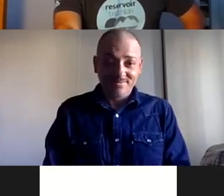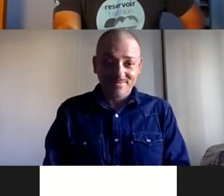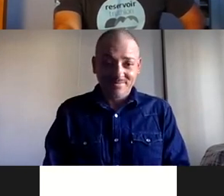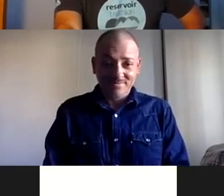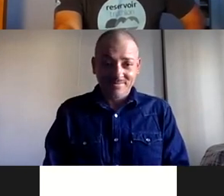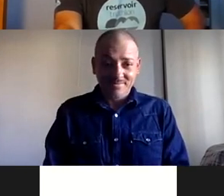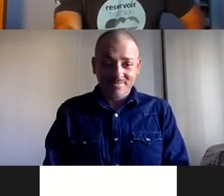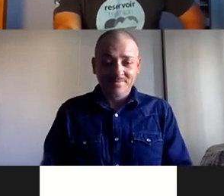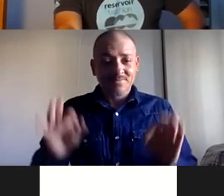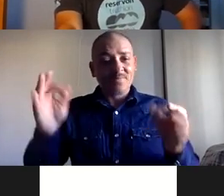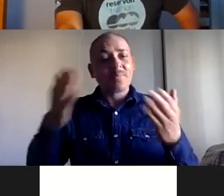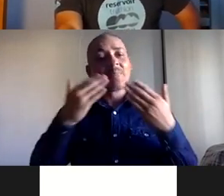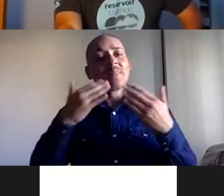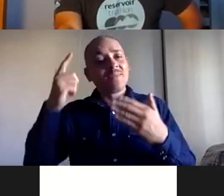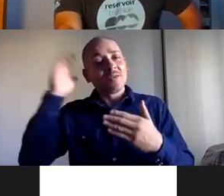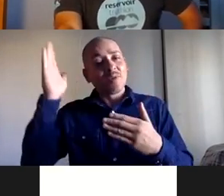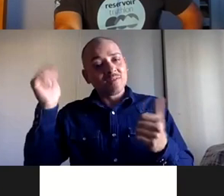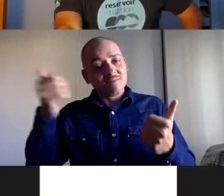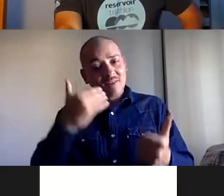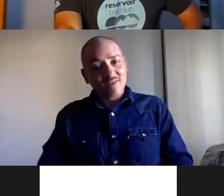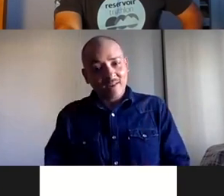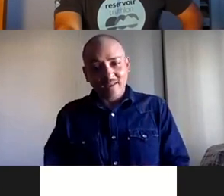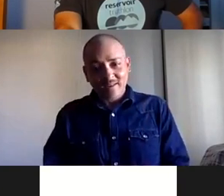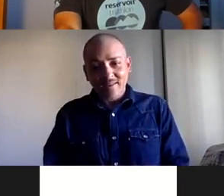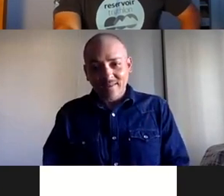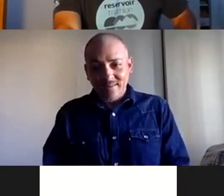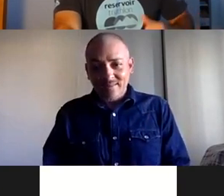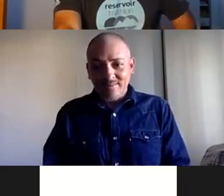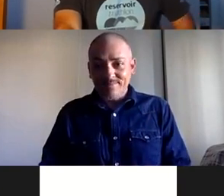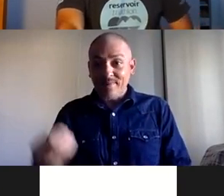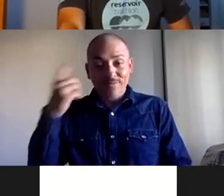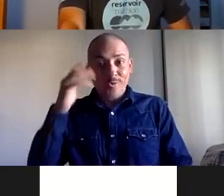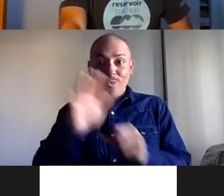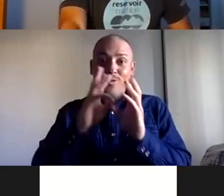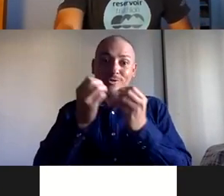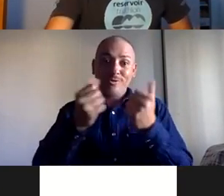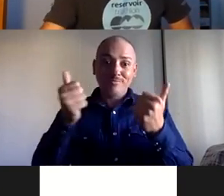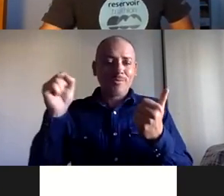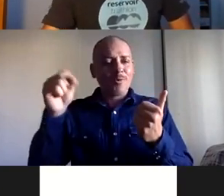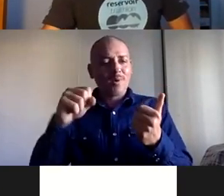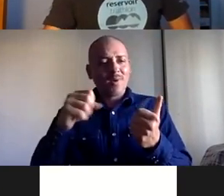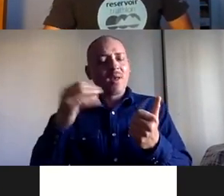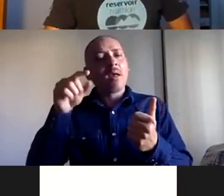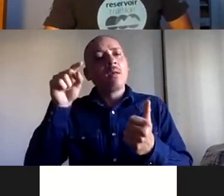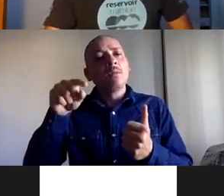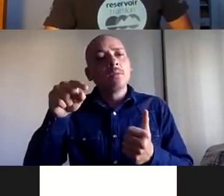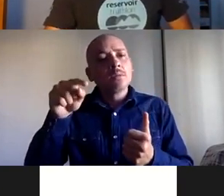Cool. Well, thanks very much for the presentation and the workshop. Oh yeah,